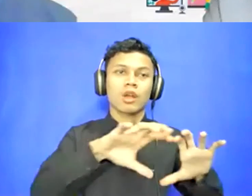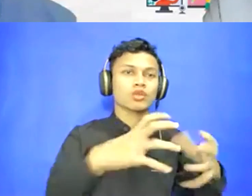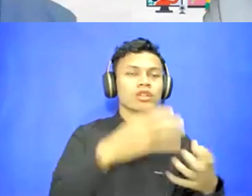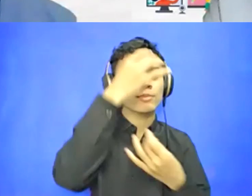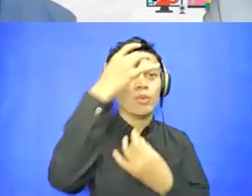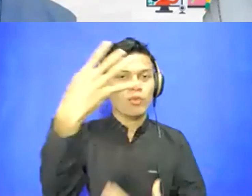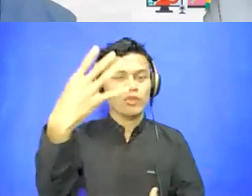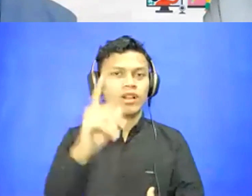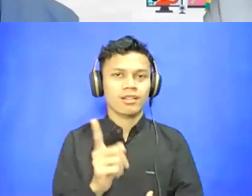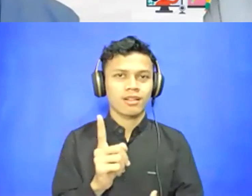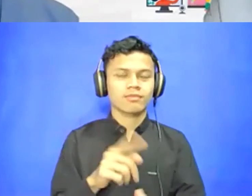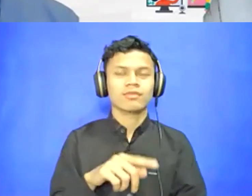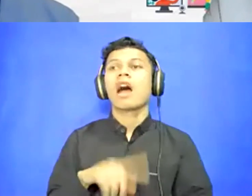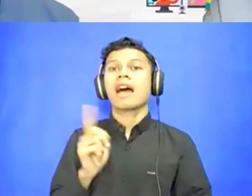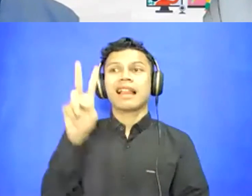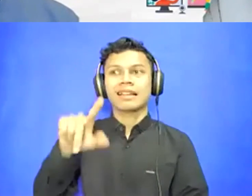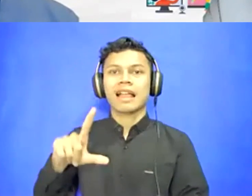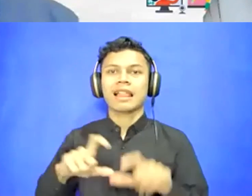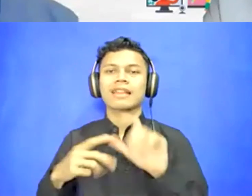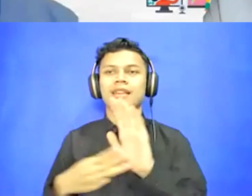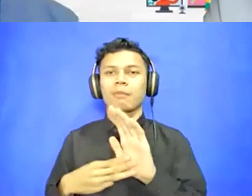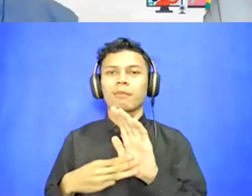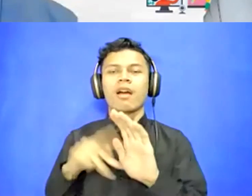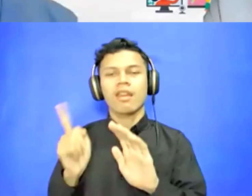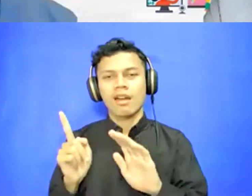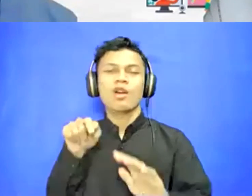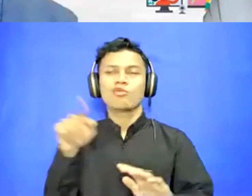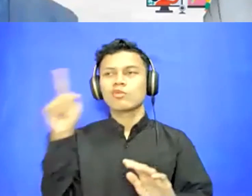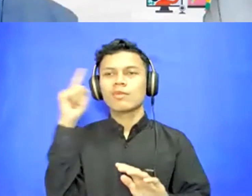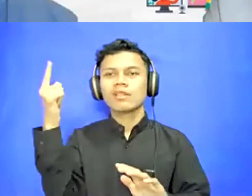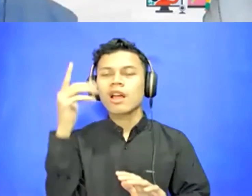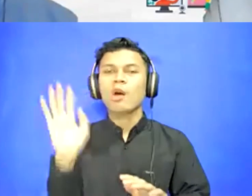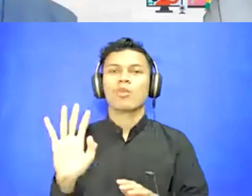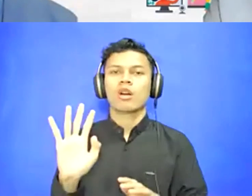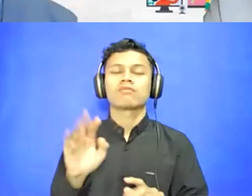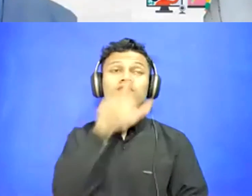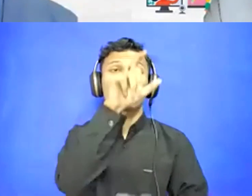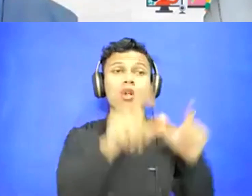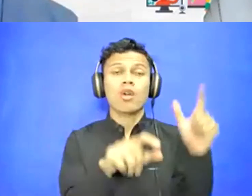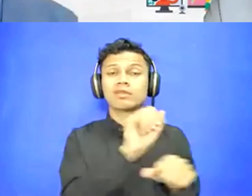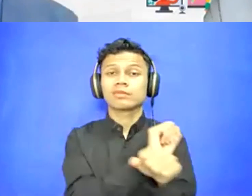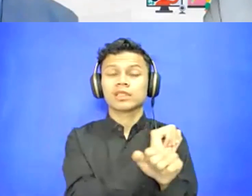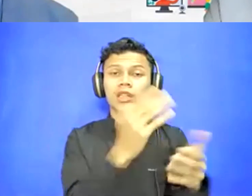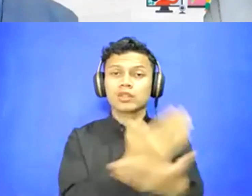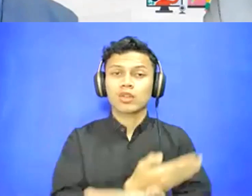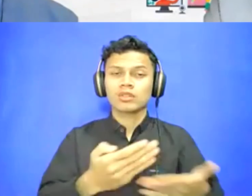government organizations. So social workers can be held accountable in many different ways.